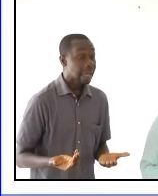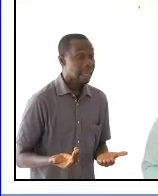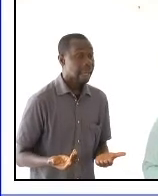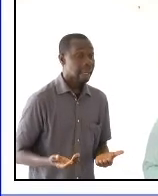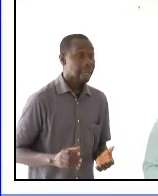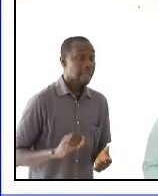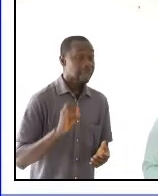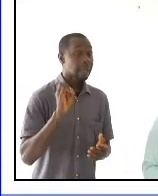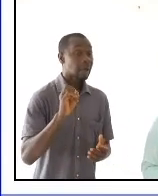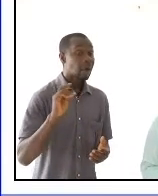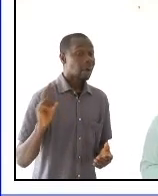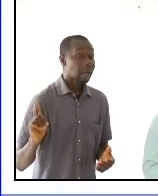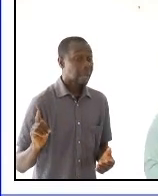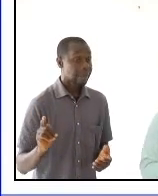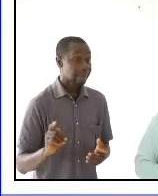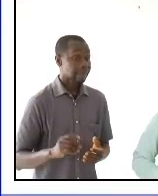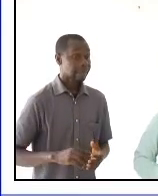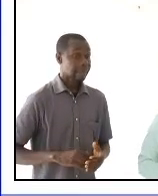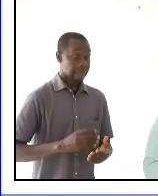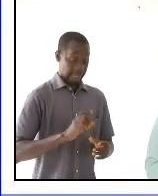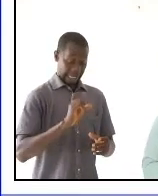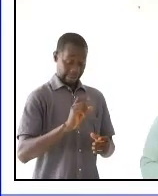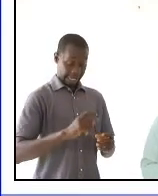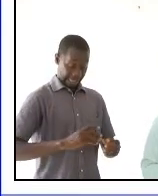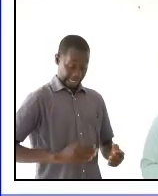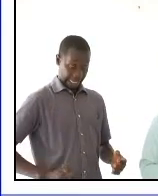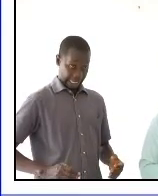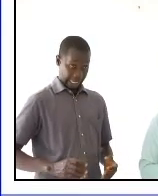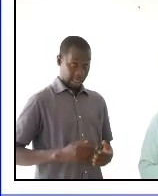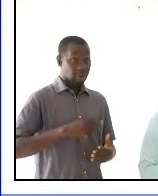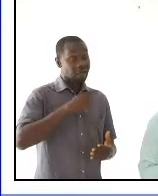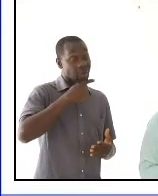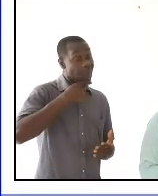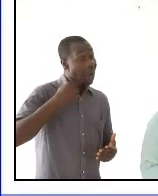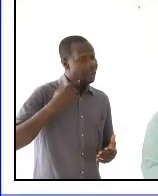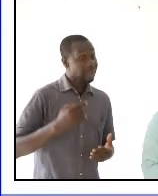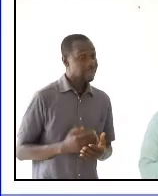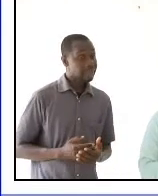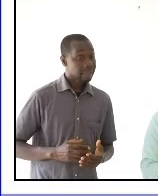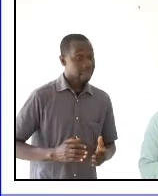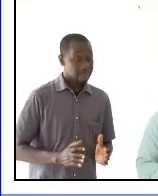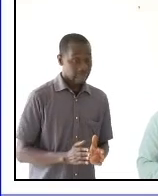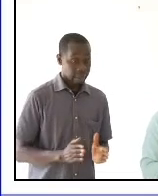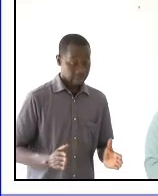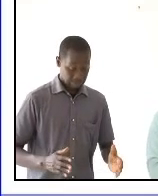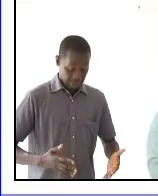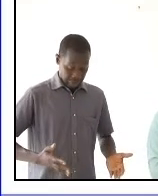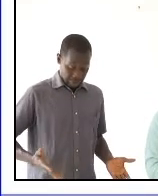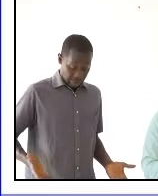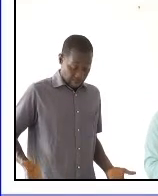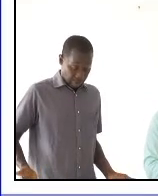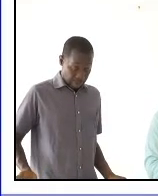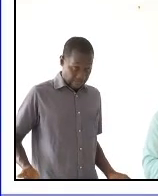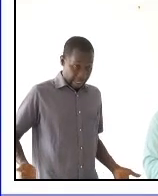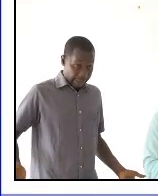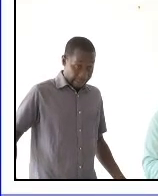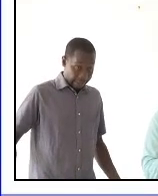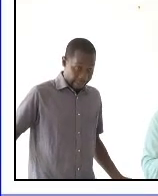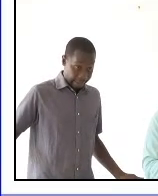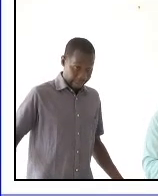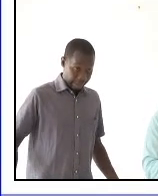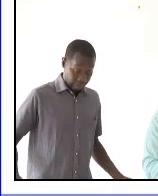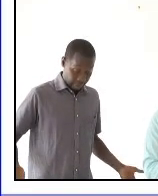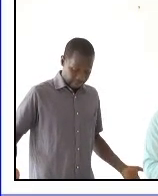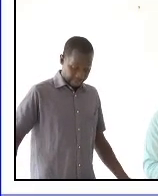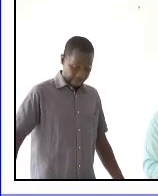the organ, that is the canal, the birth canal of the mother begins to relax, and when